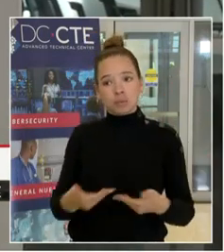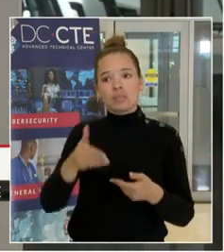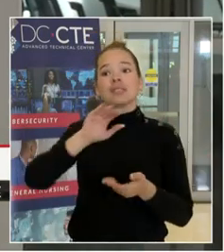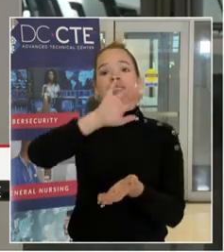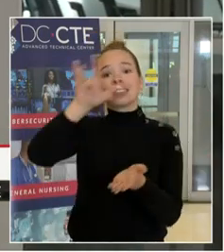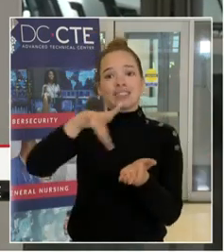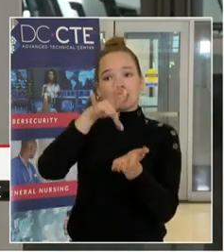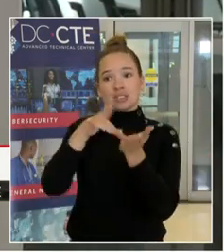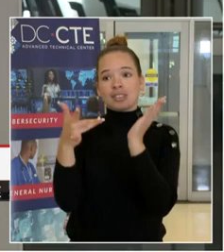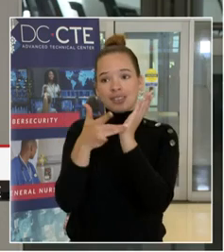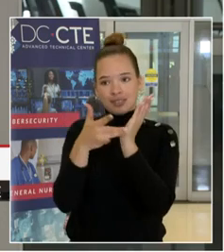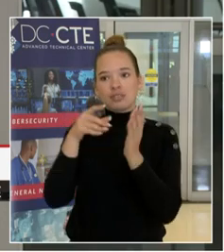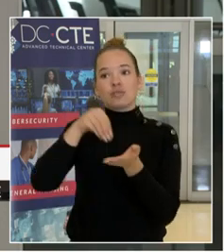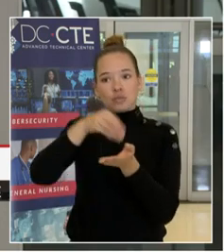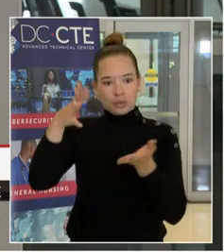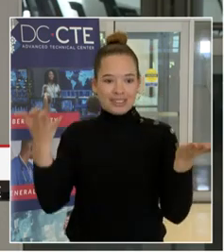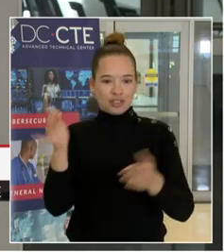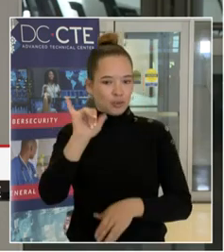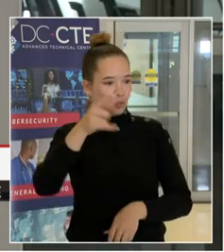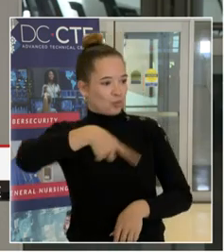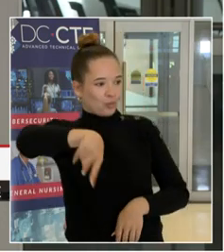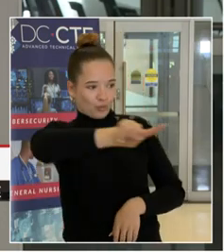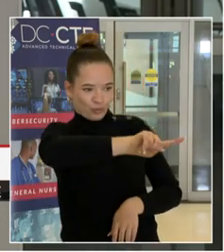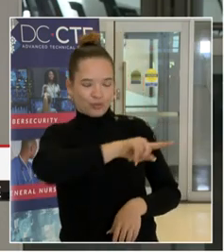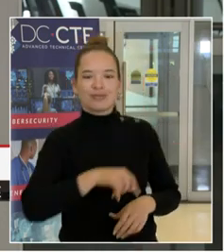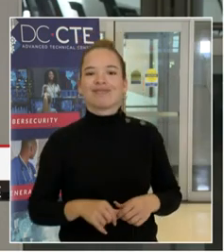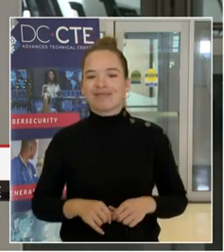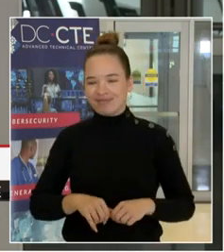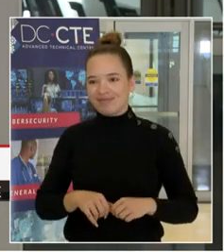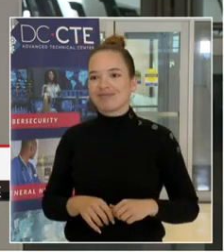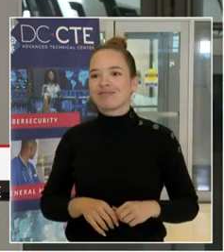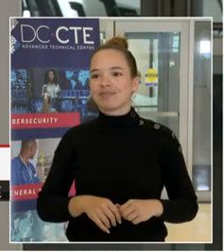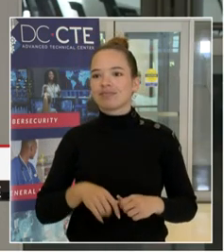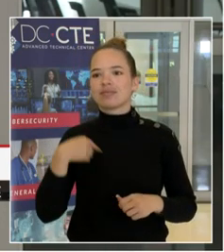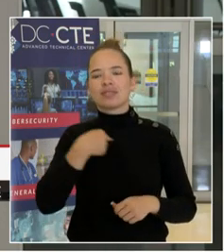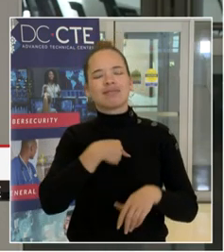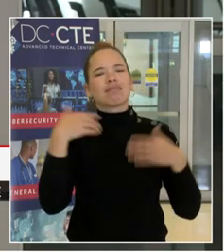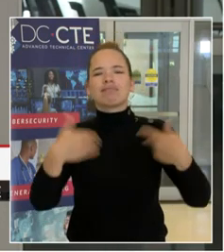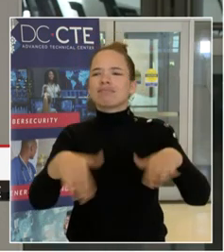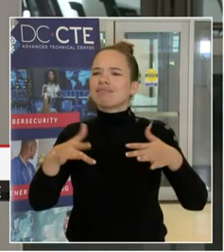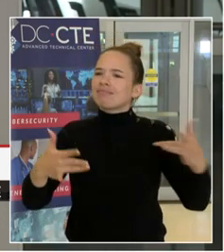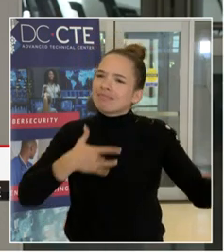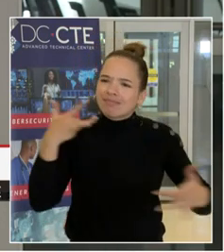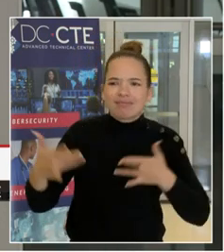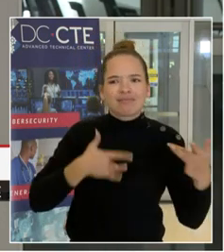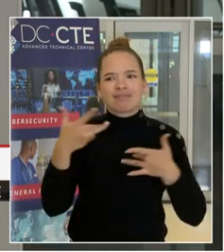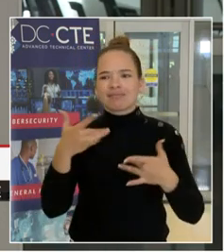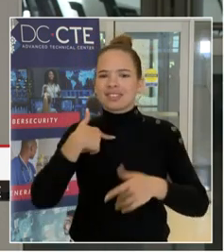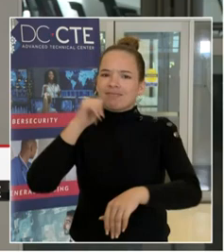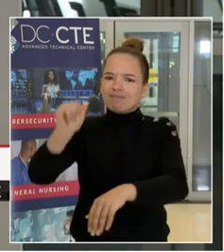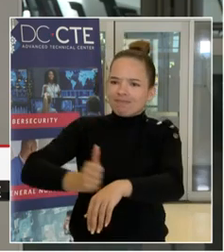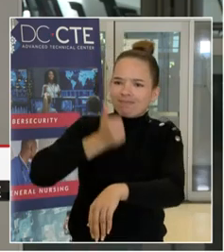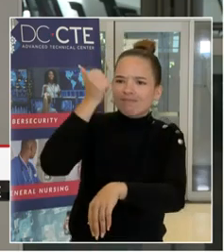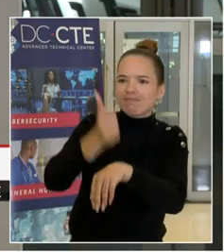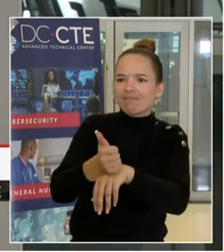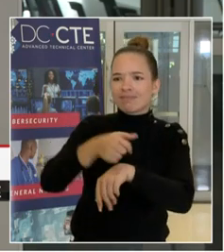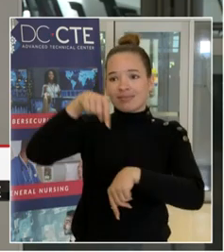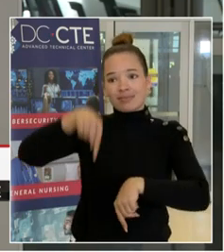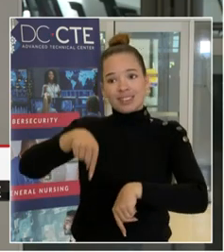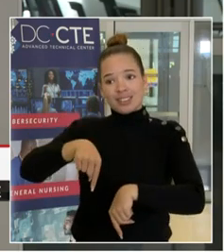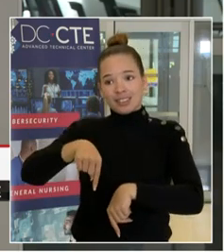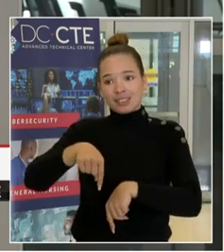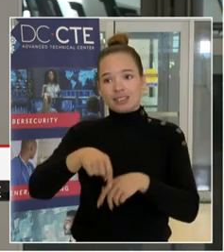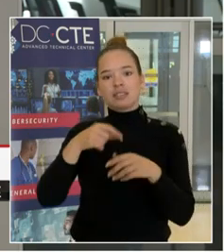We are so honored to be hosting the Advanced Technical Center. You know, this is Trinity's